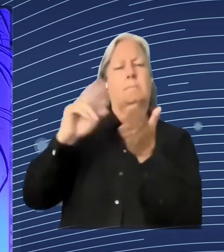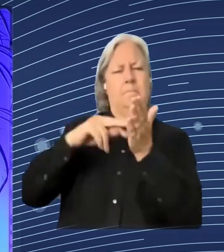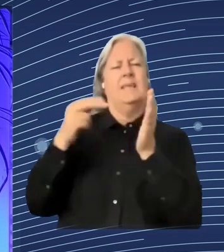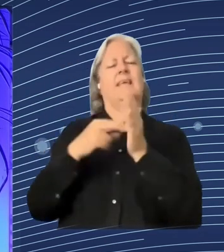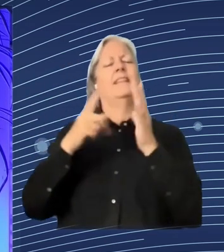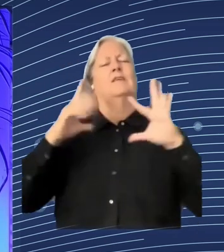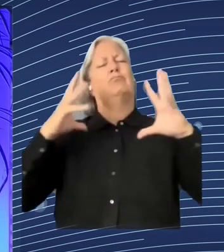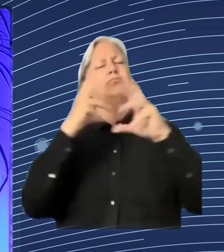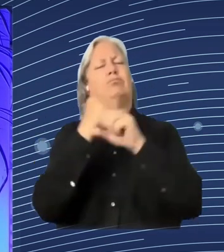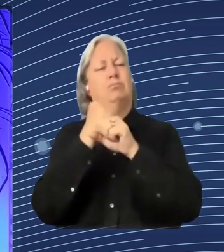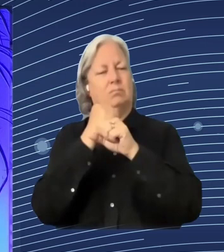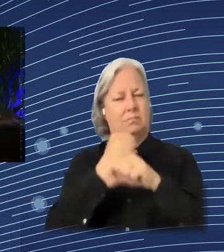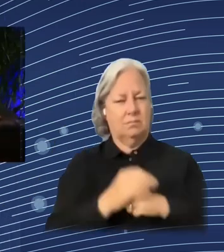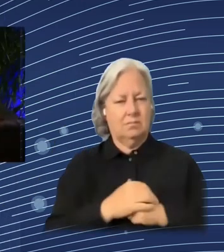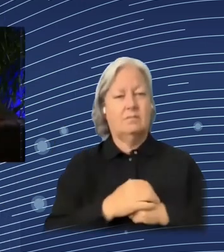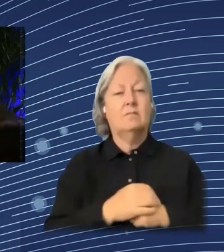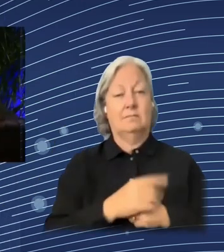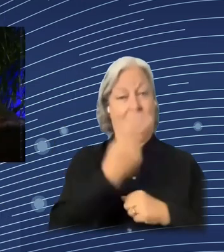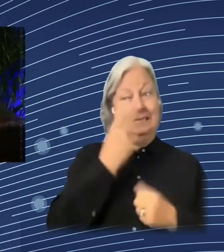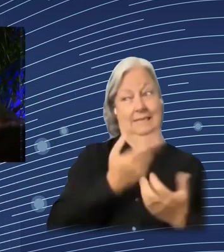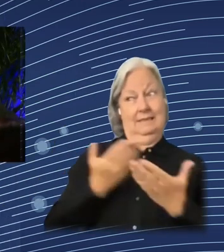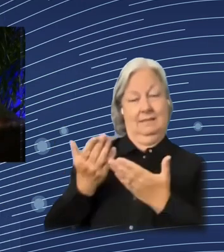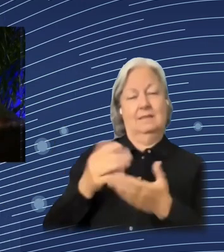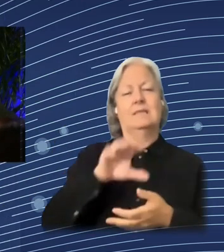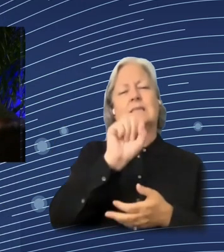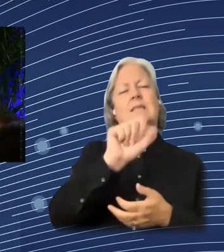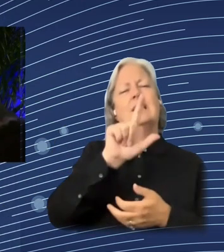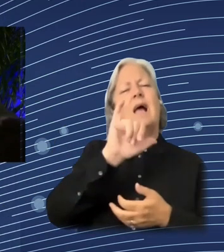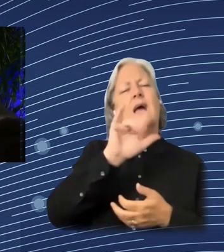Please join us on Slido. Have a look at...